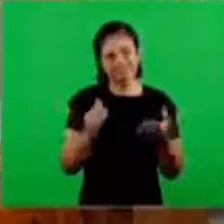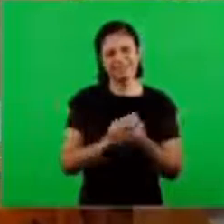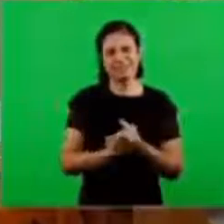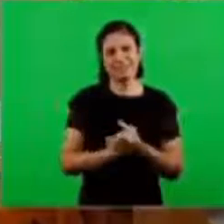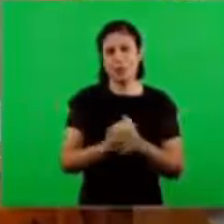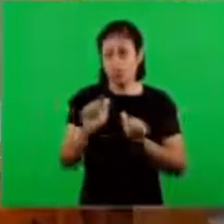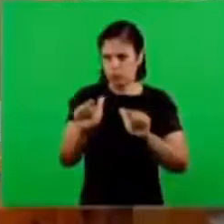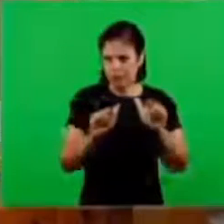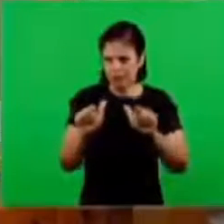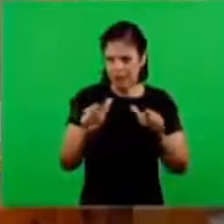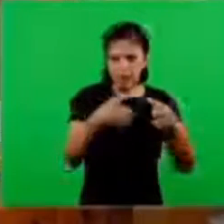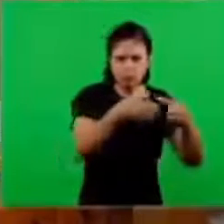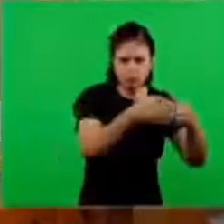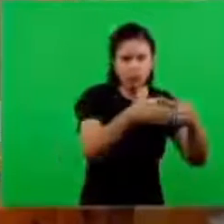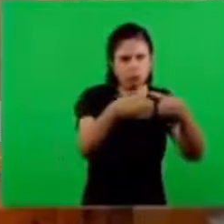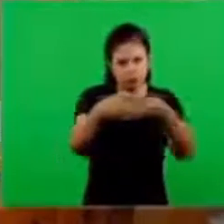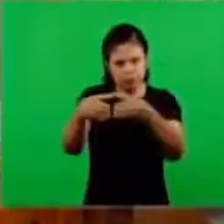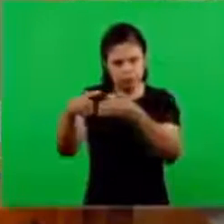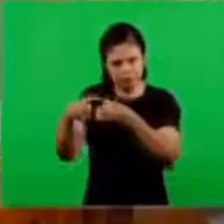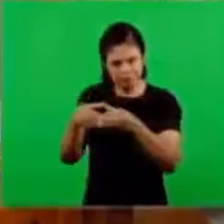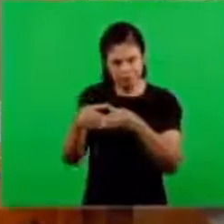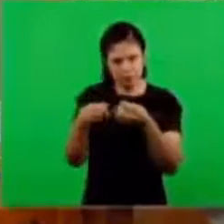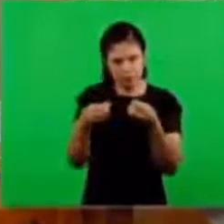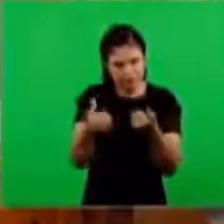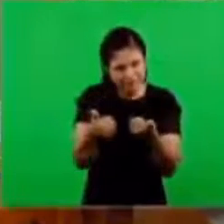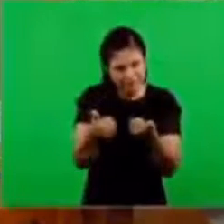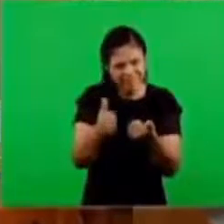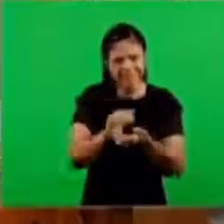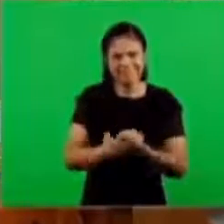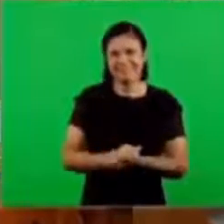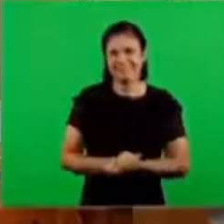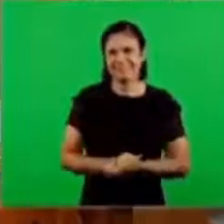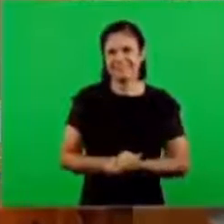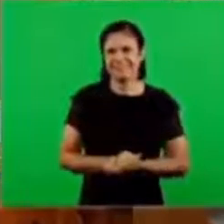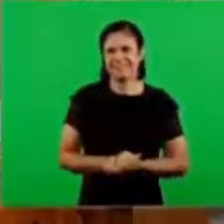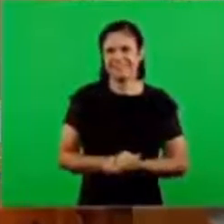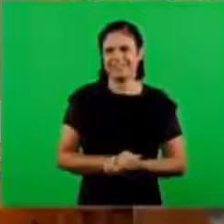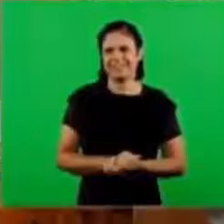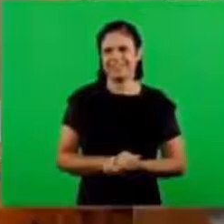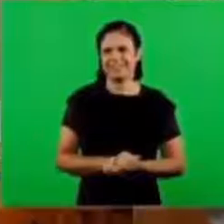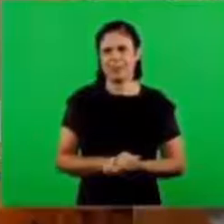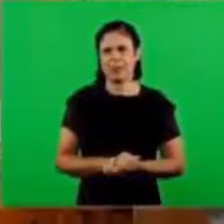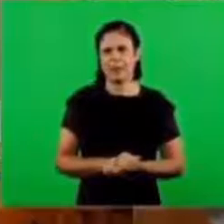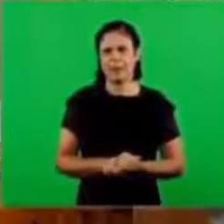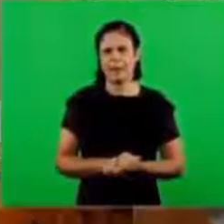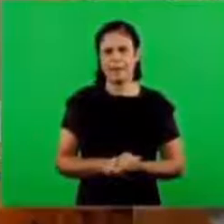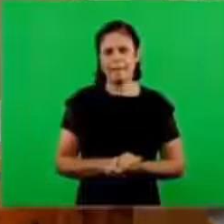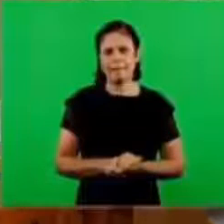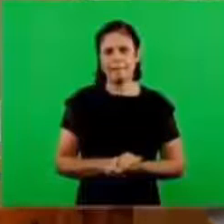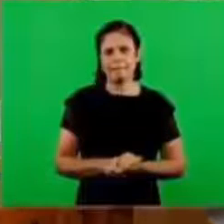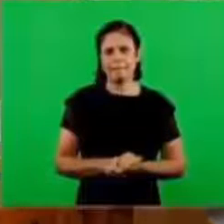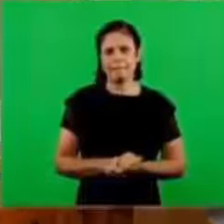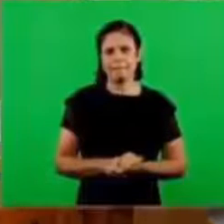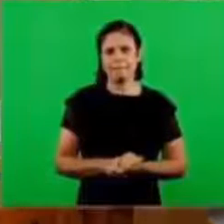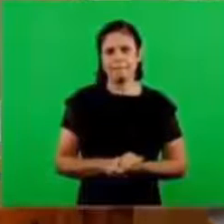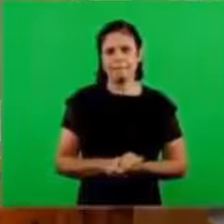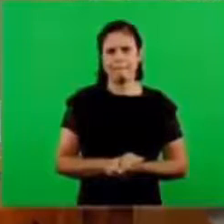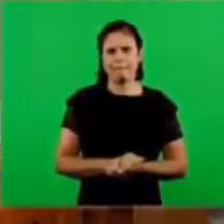A homework that is going to be for the whole church as a group. We're not going to touch on the